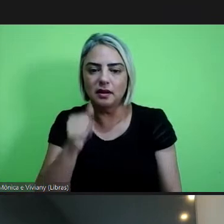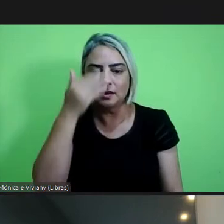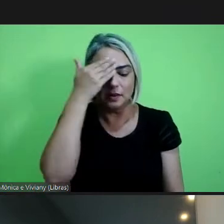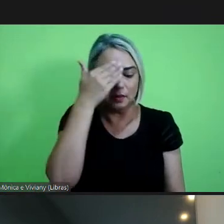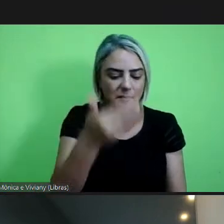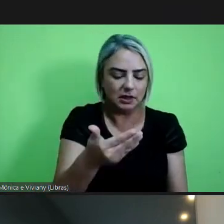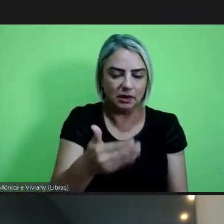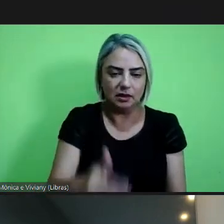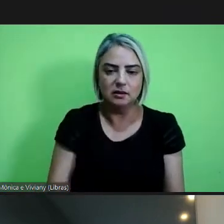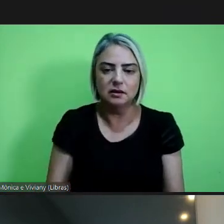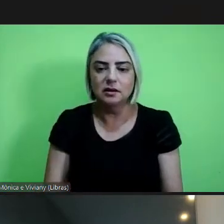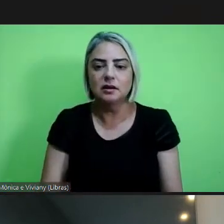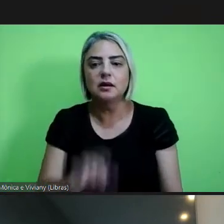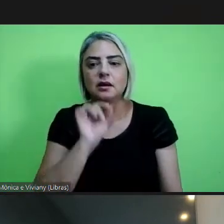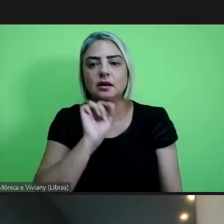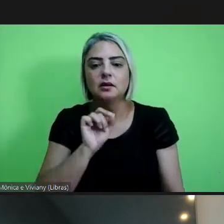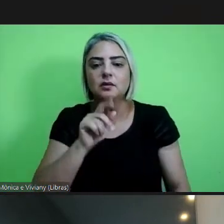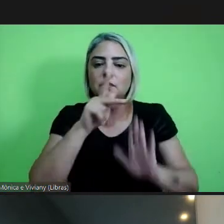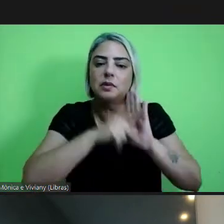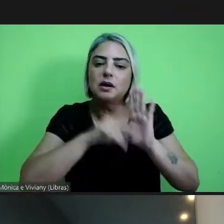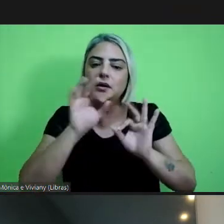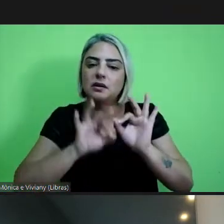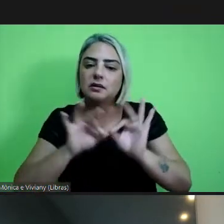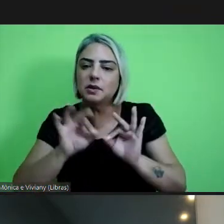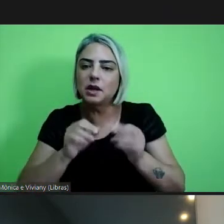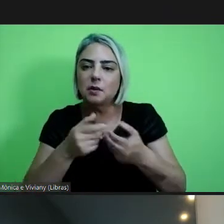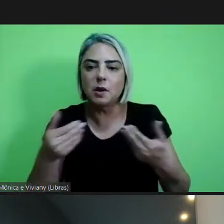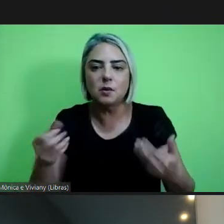speak. Now, thank you very much. The